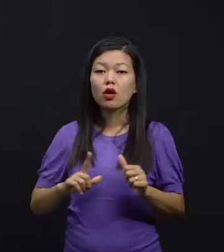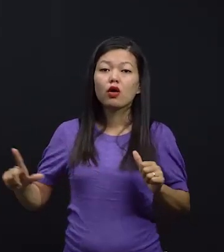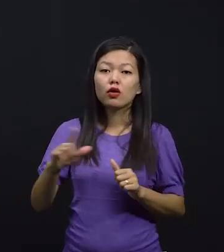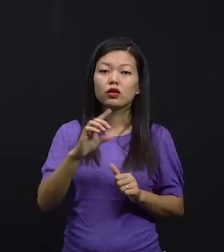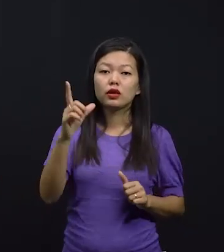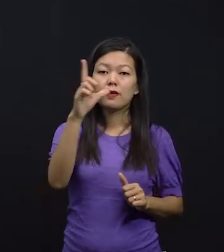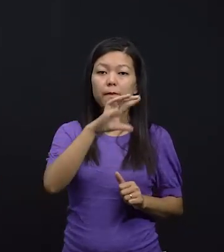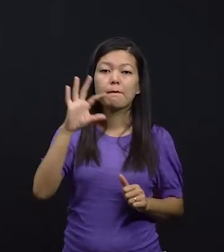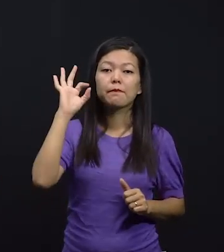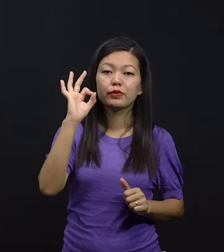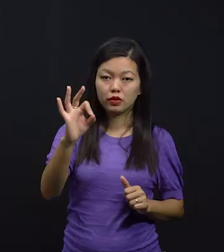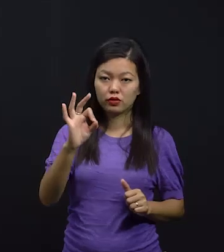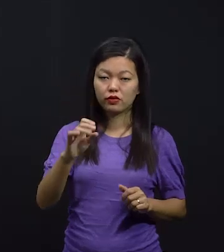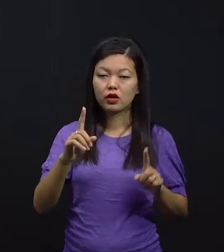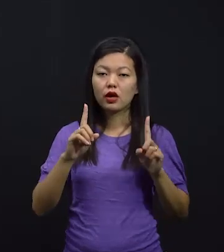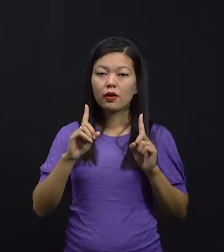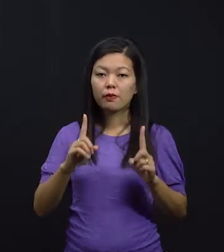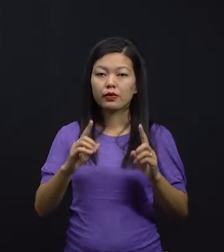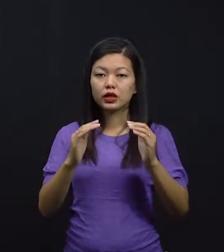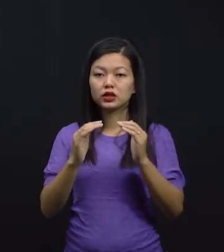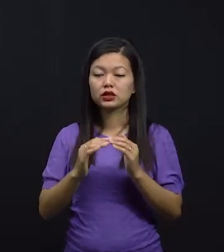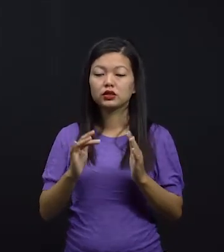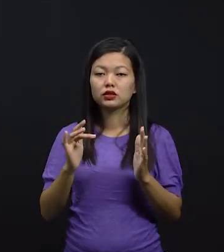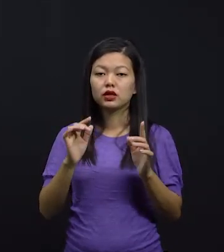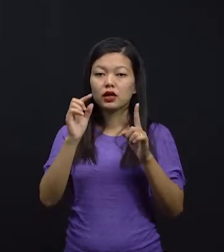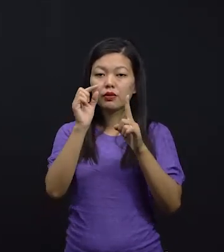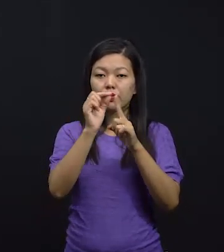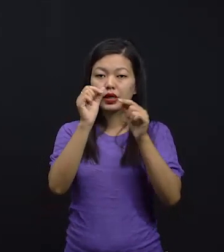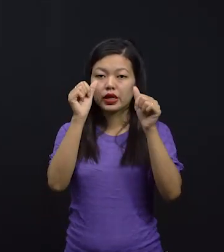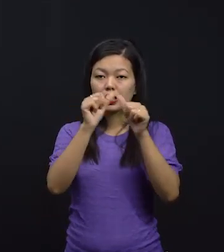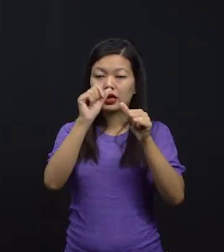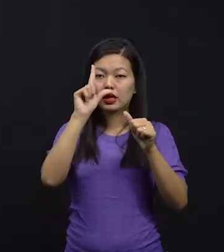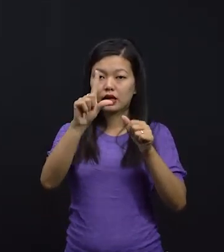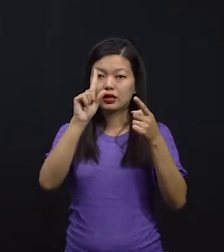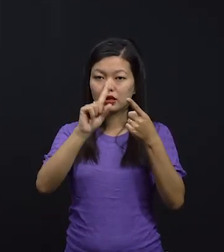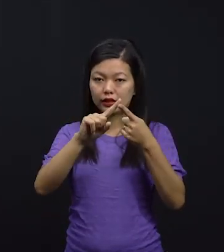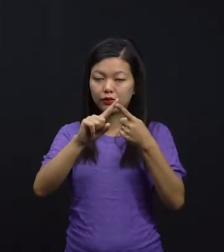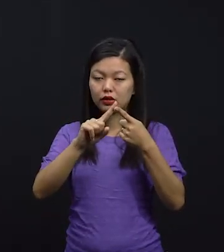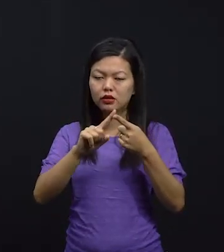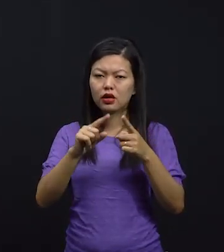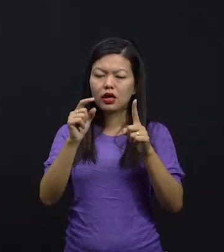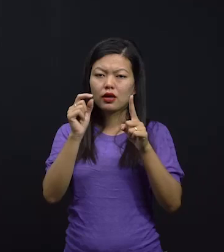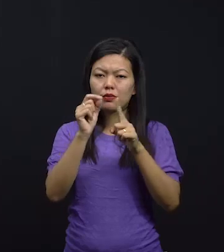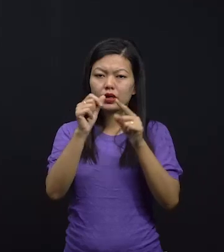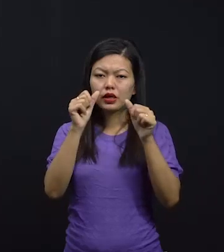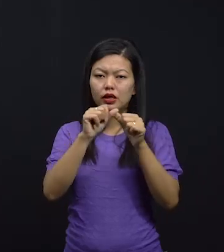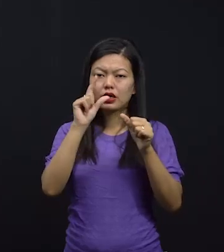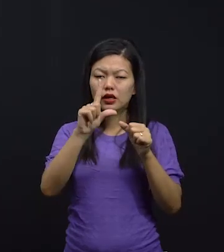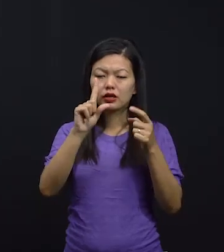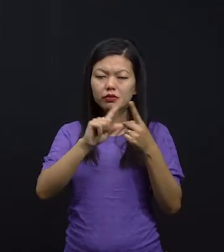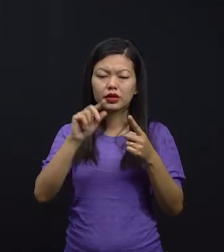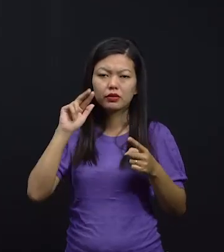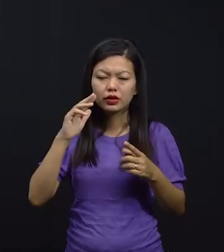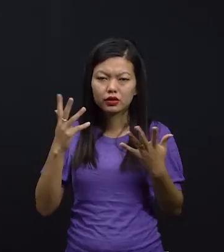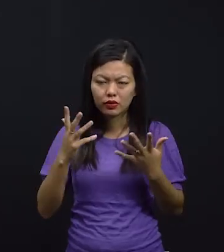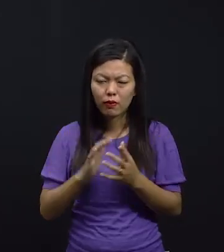it still pales. That means, you know what is pale? P-A-L-E. The word pale means even though the bird has a lot of